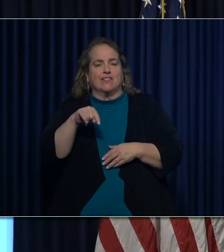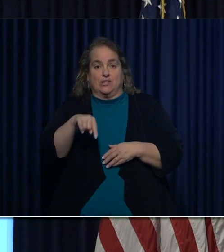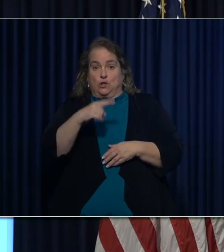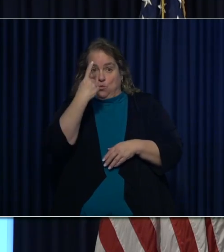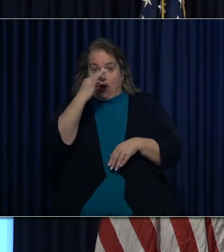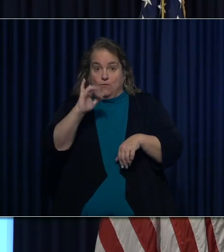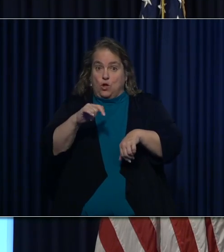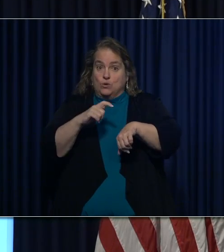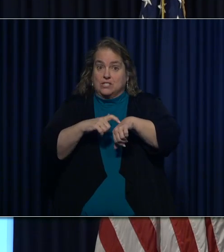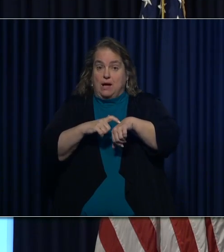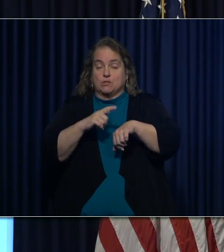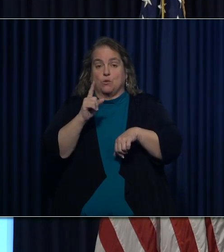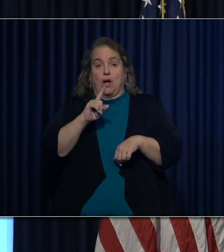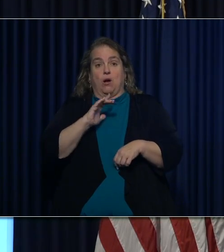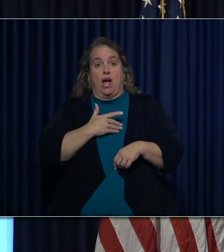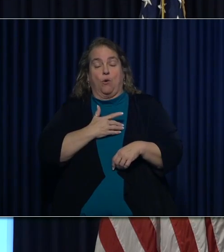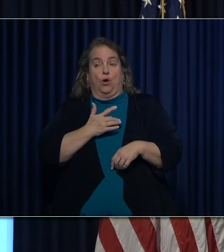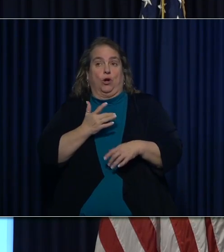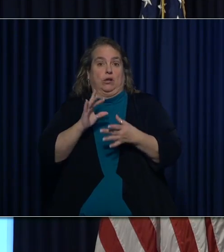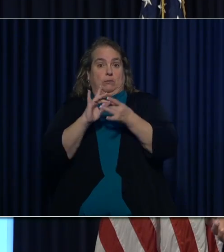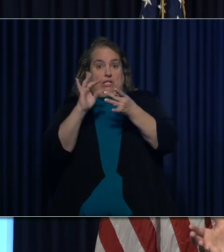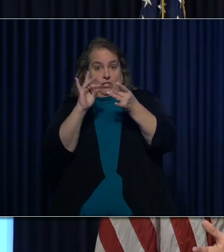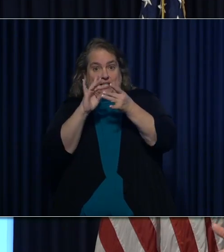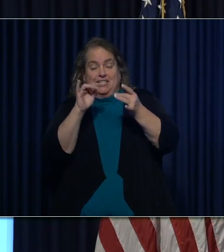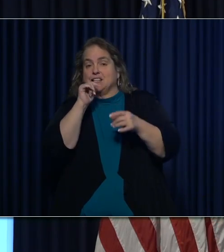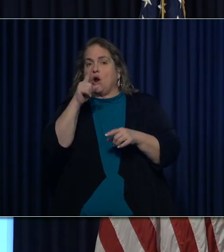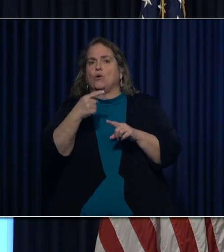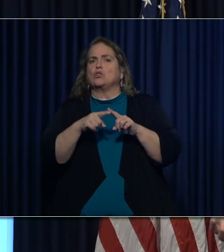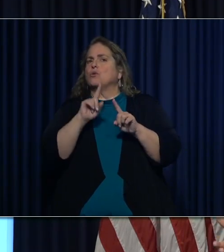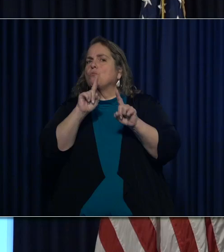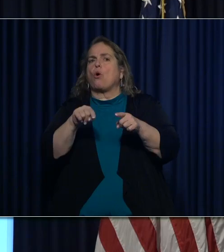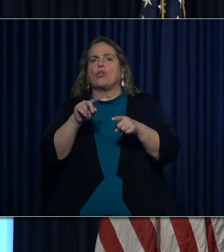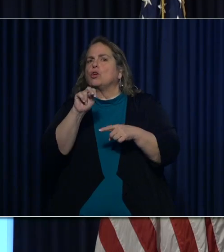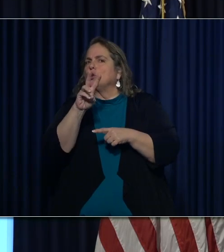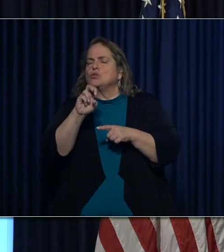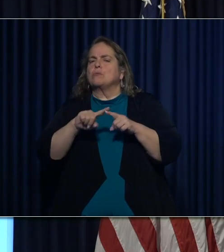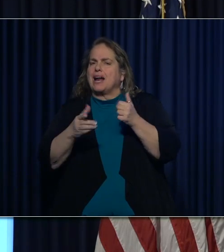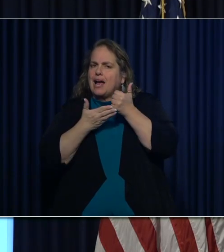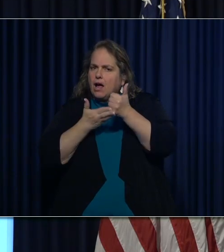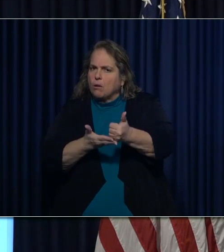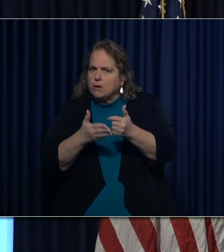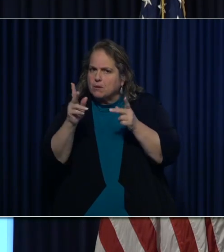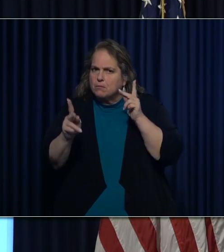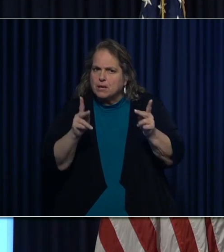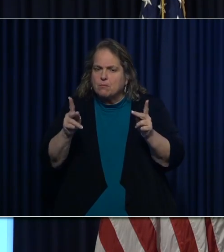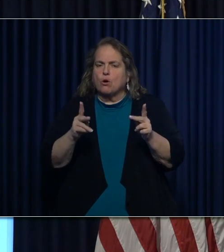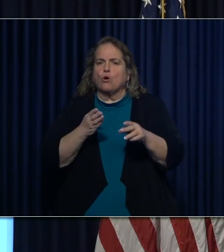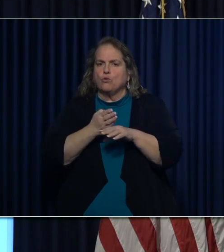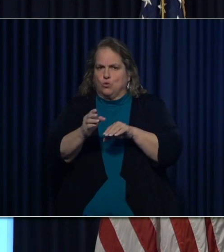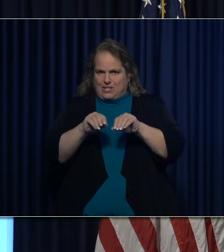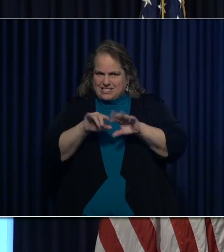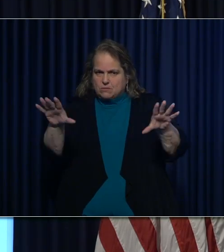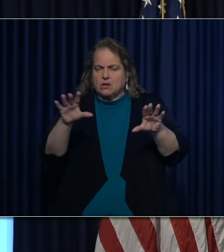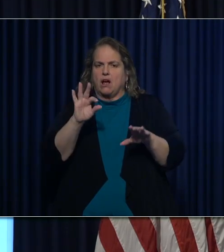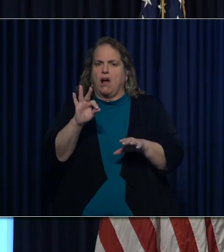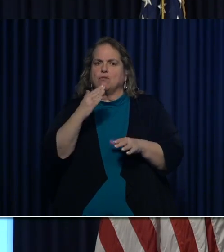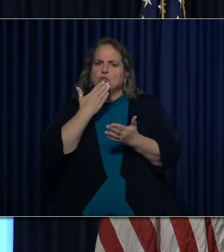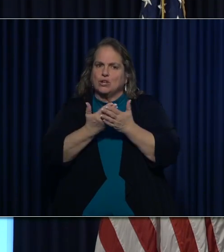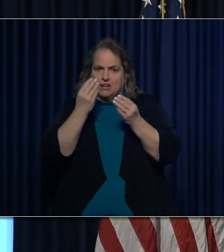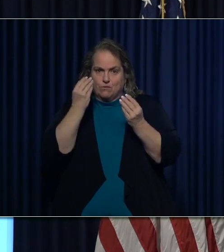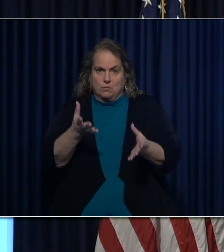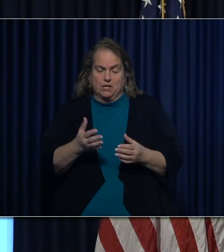our mission, I believe, isn't just to report the news, it's to help people out there through the dissemination of